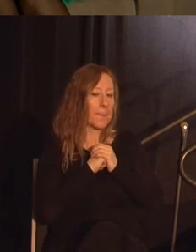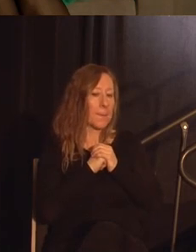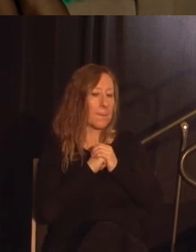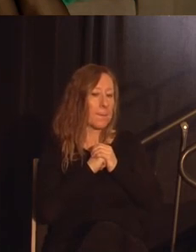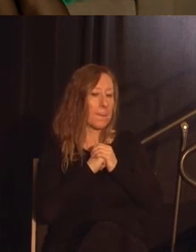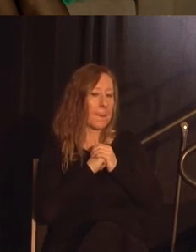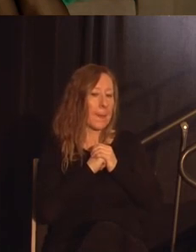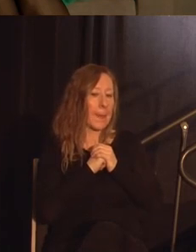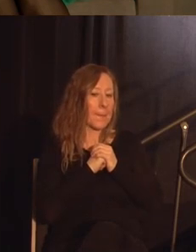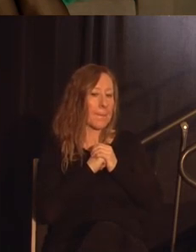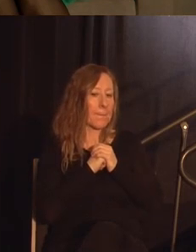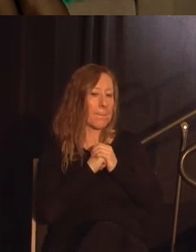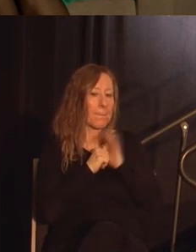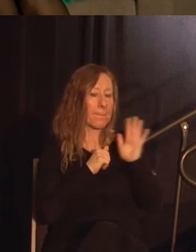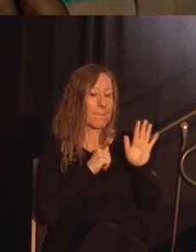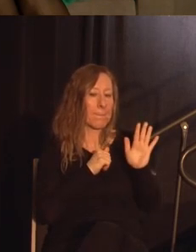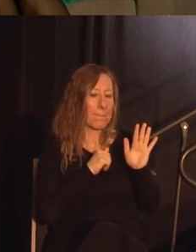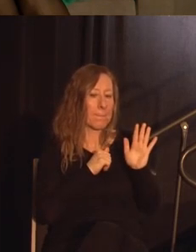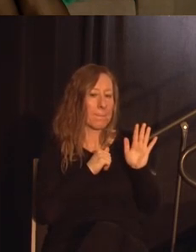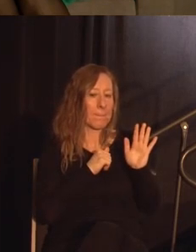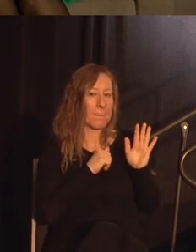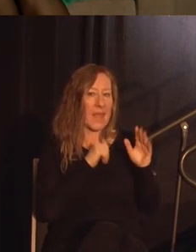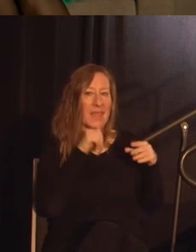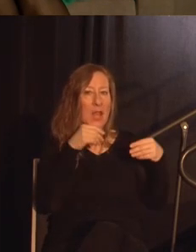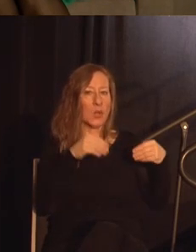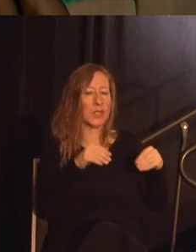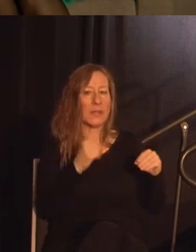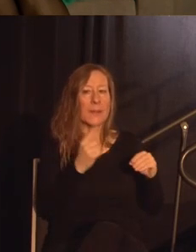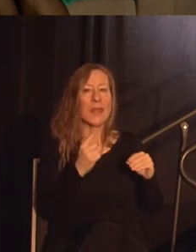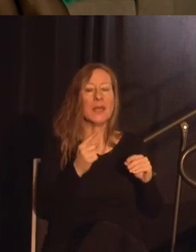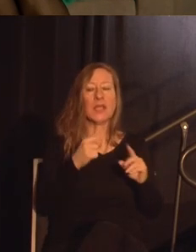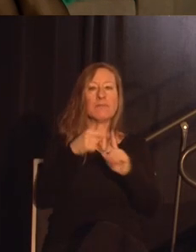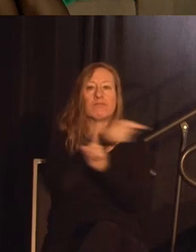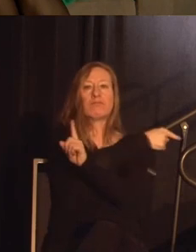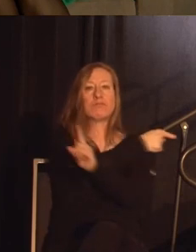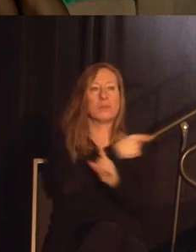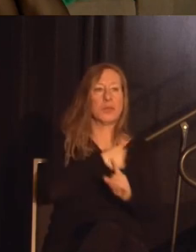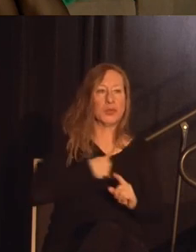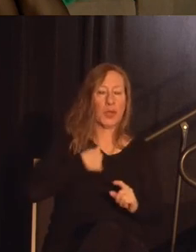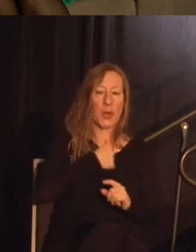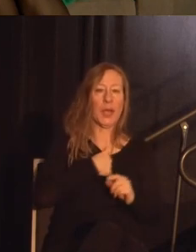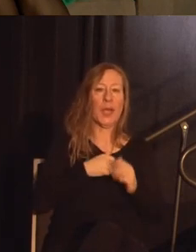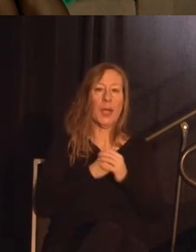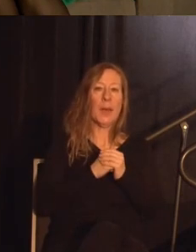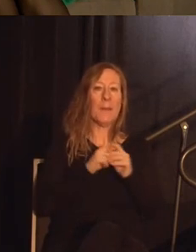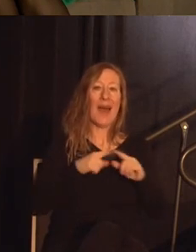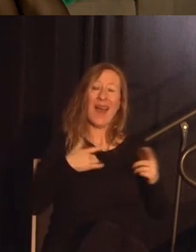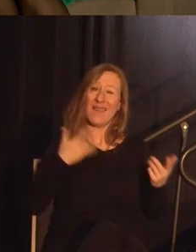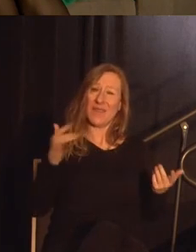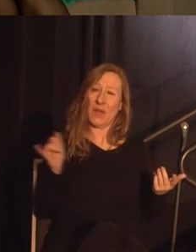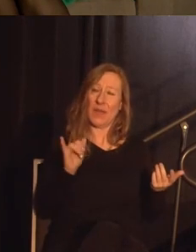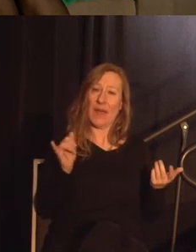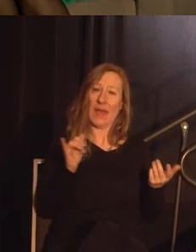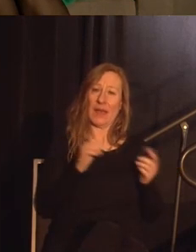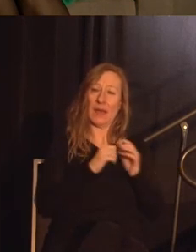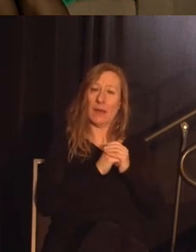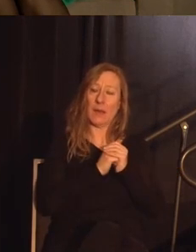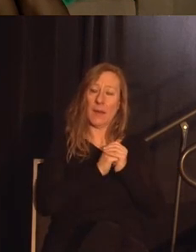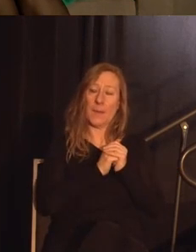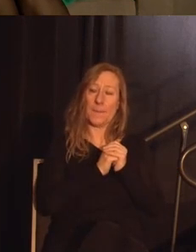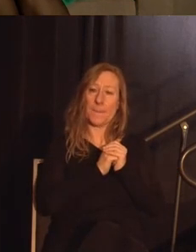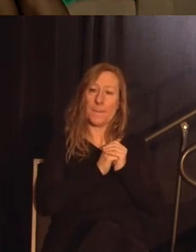but, sorry, that was a horrible tangent, but, I feel like it led me to this place